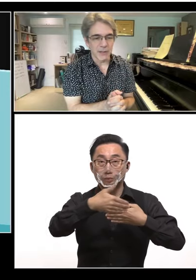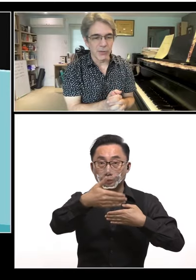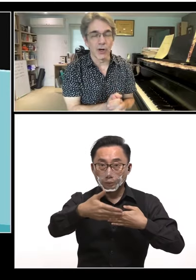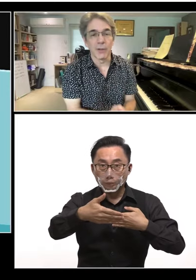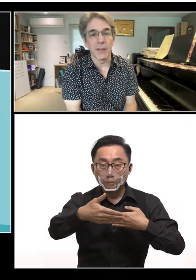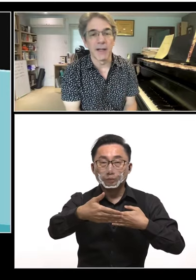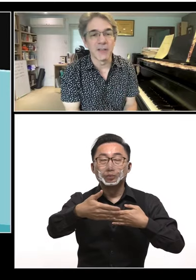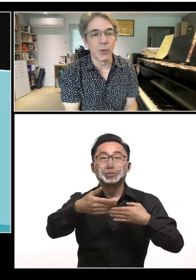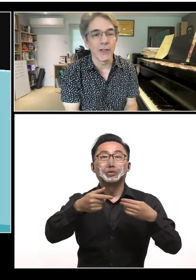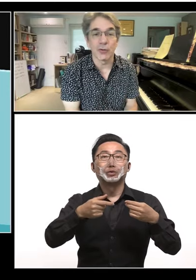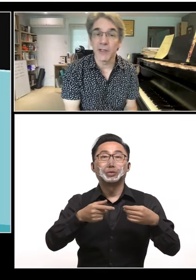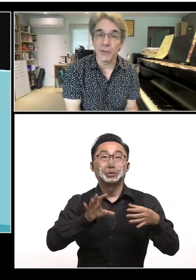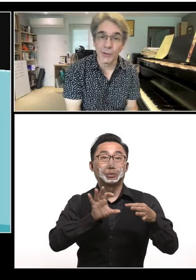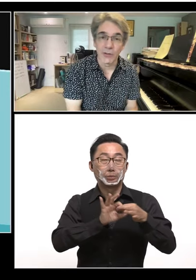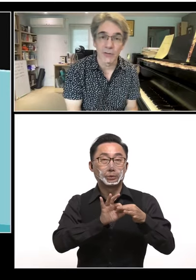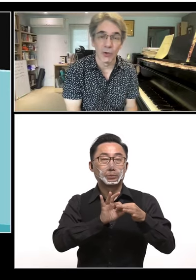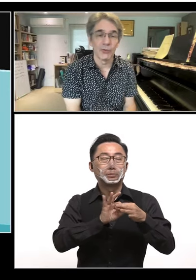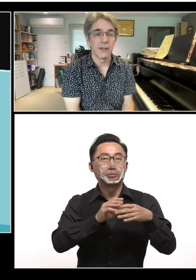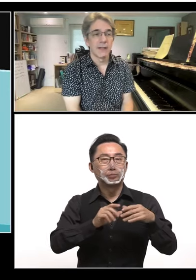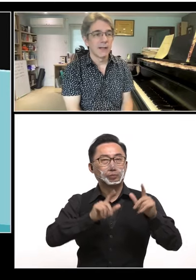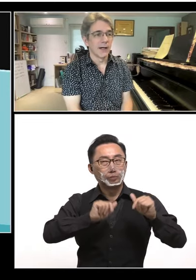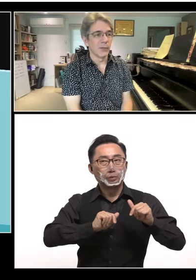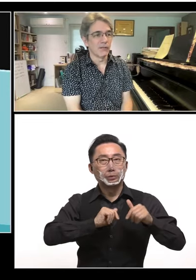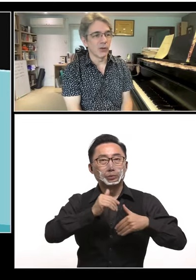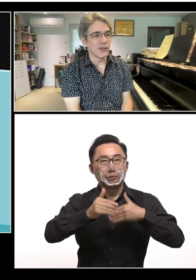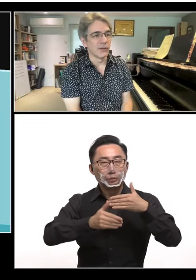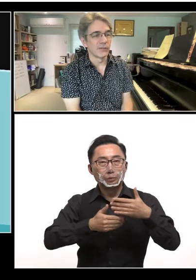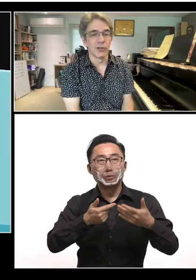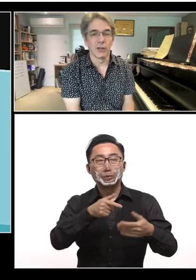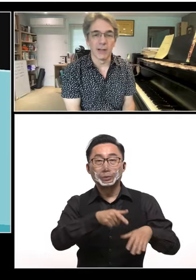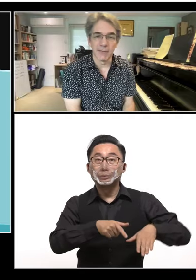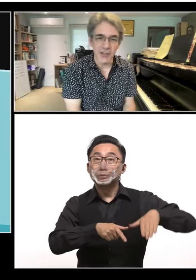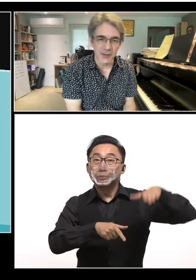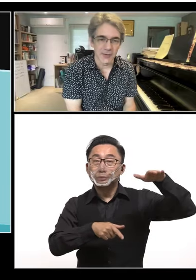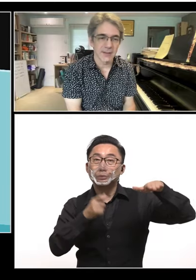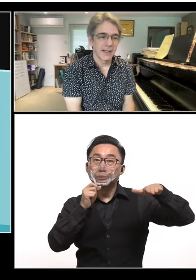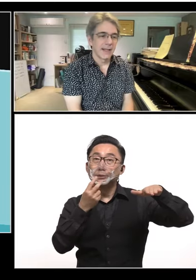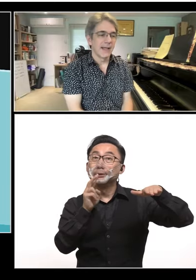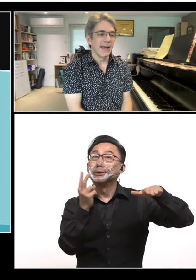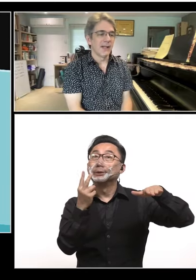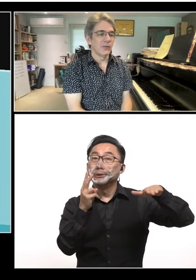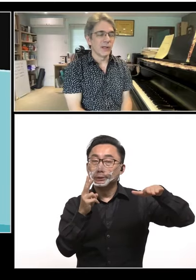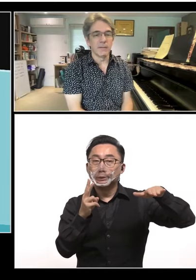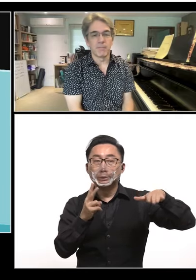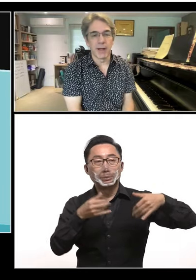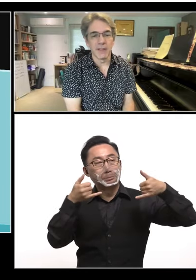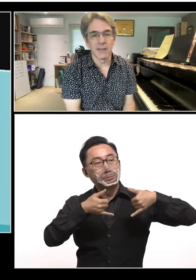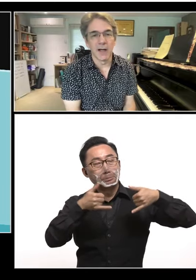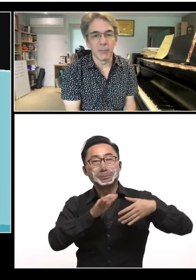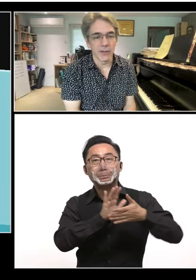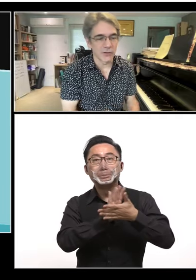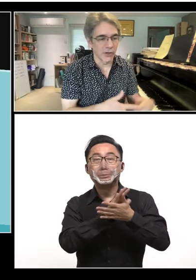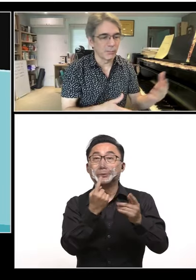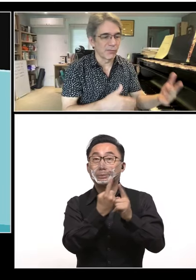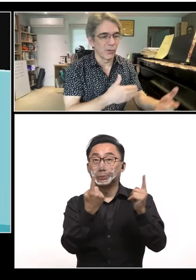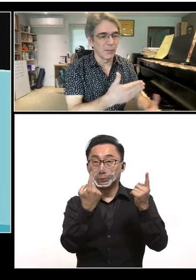developed. He was already by this point 22 years old. We had known each other for 11 years, and we had by this time